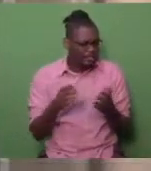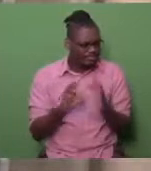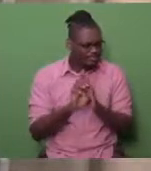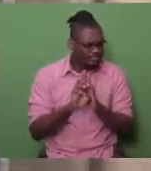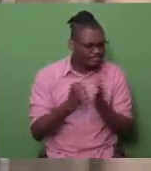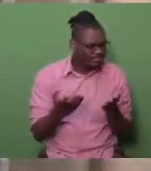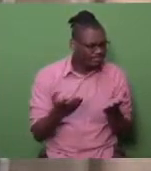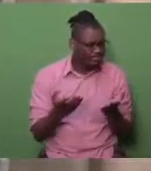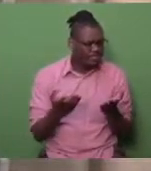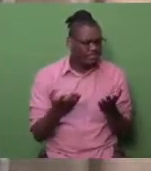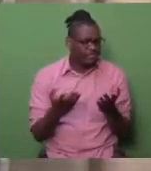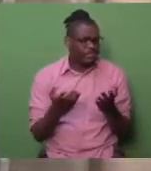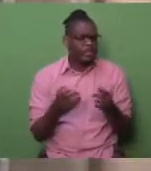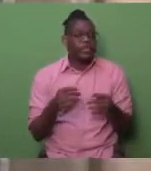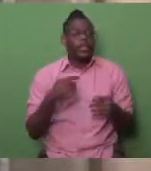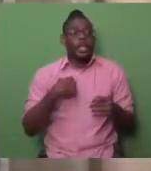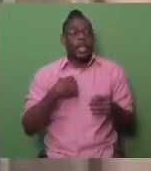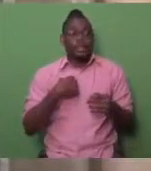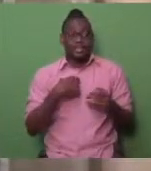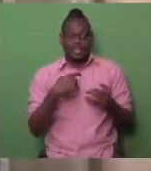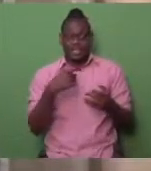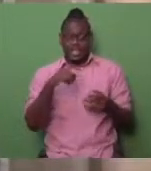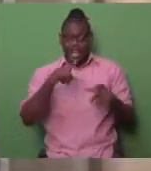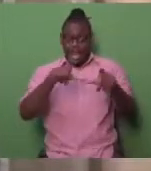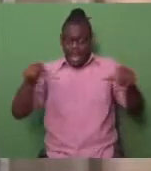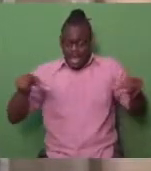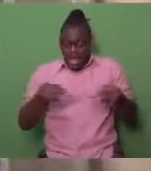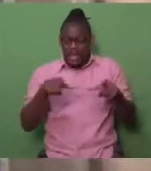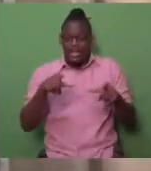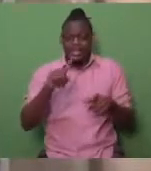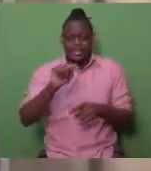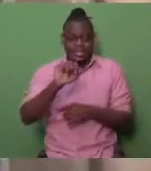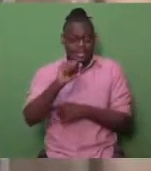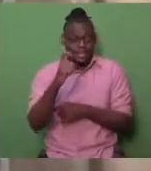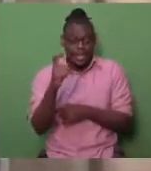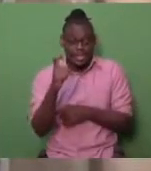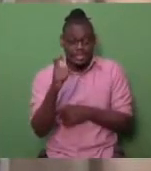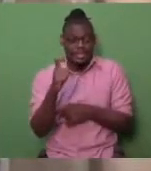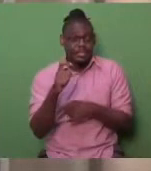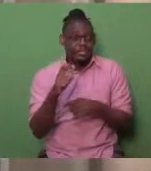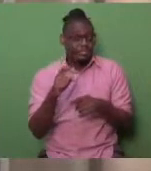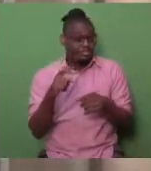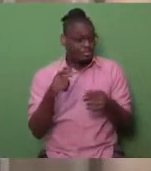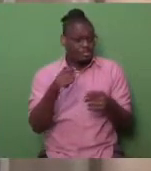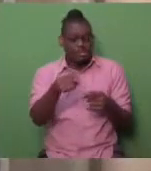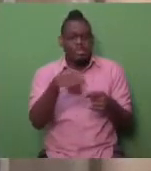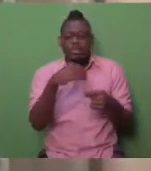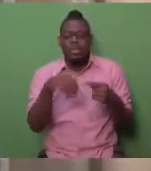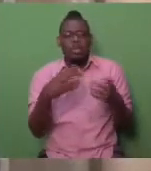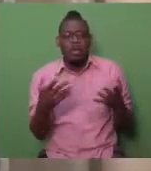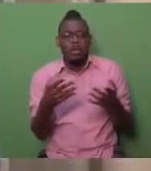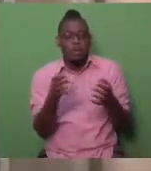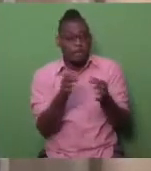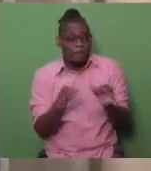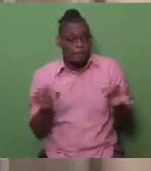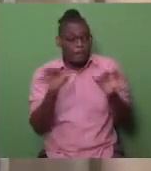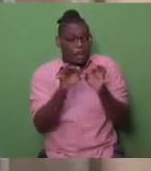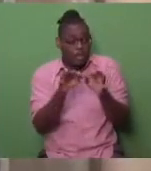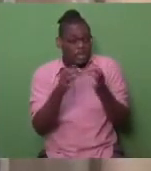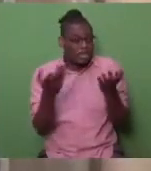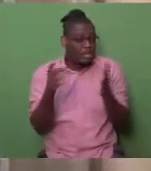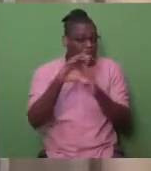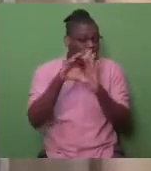up. I don't know if this is another typo. I don't know. But property tax, as far as I'm aware, is not an